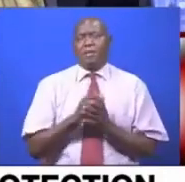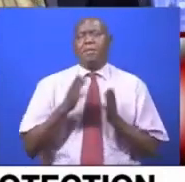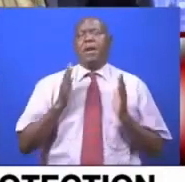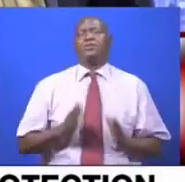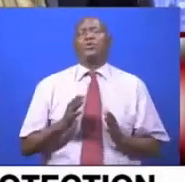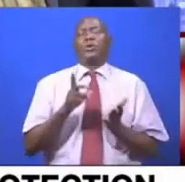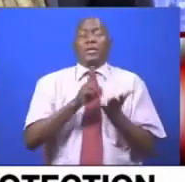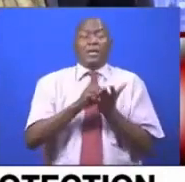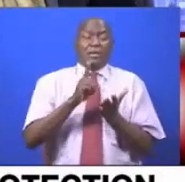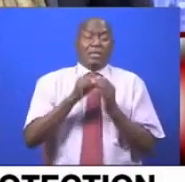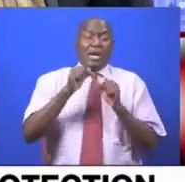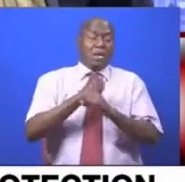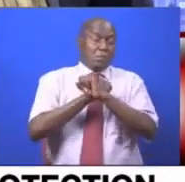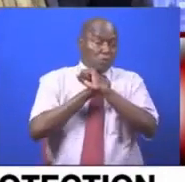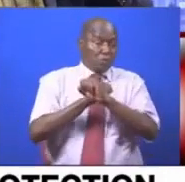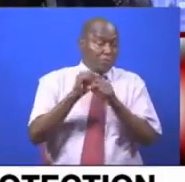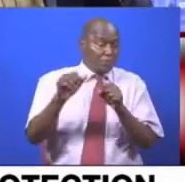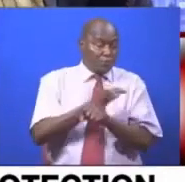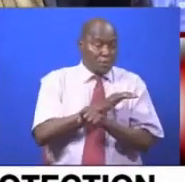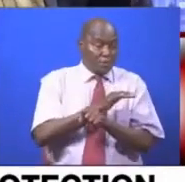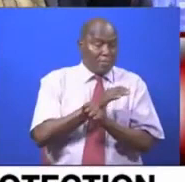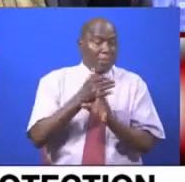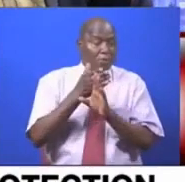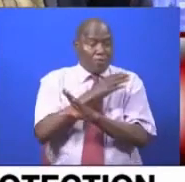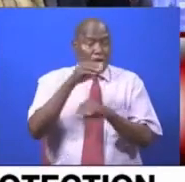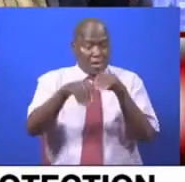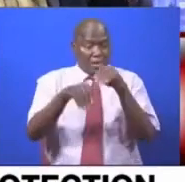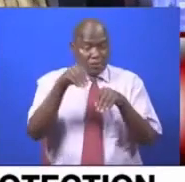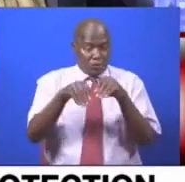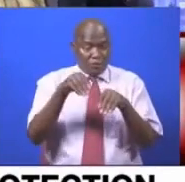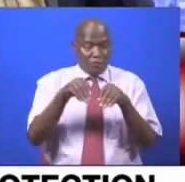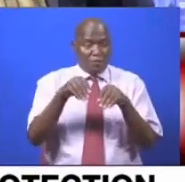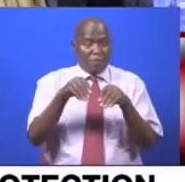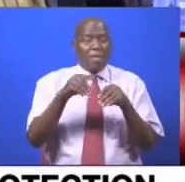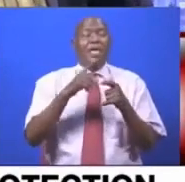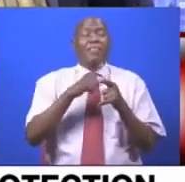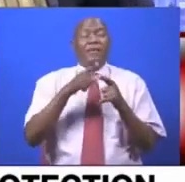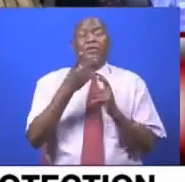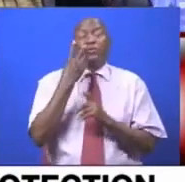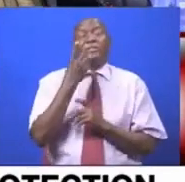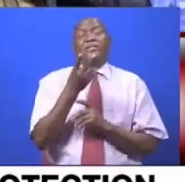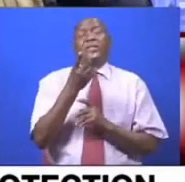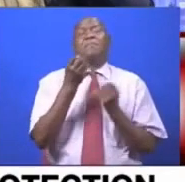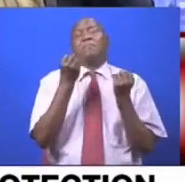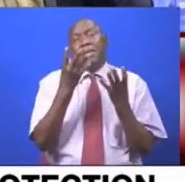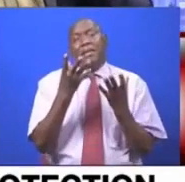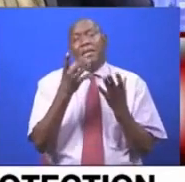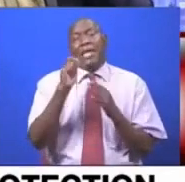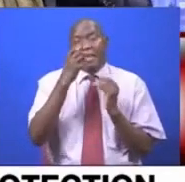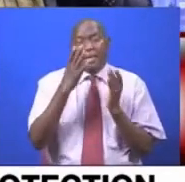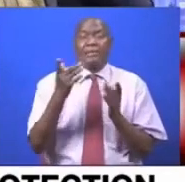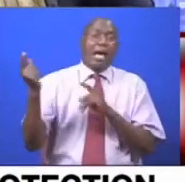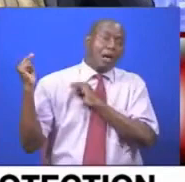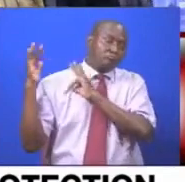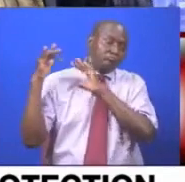personal data is going to be protected fully before Kenya goes into the next election, then you will see many Kenyans coming out